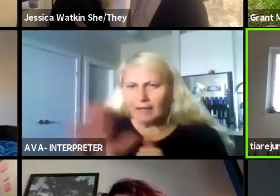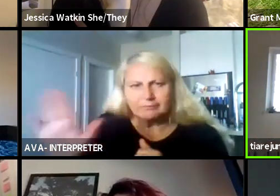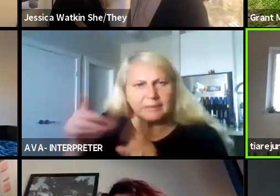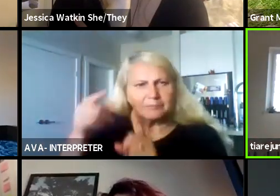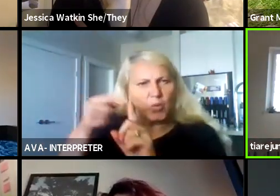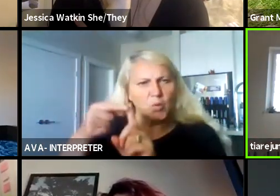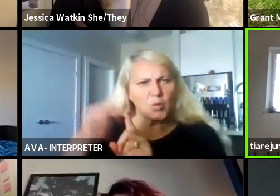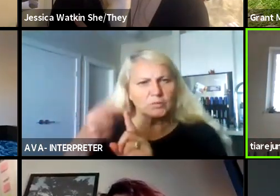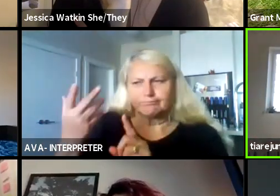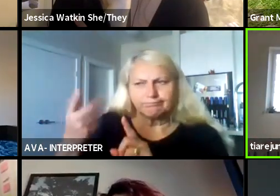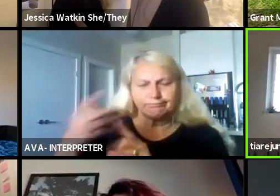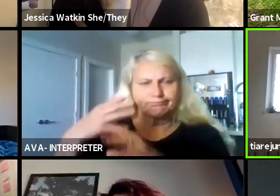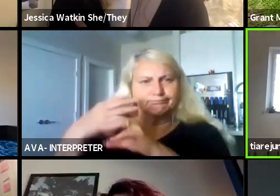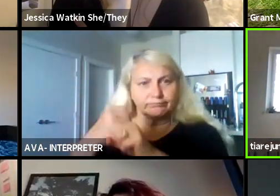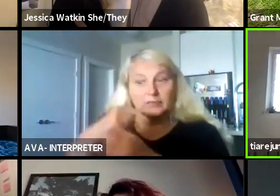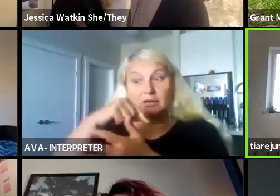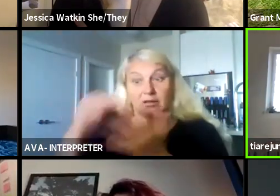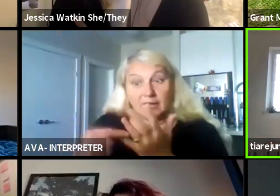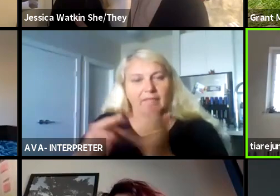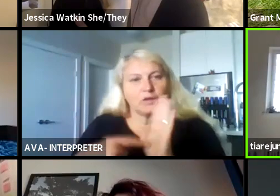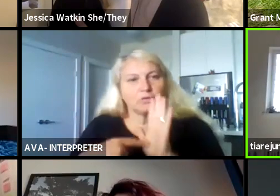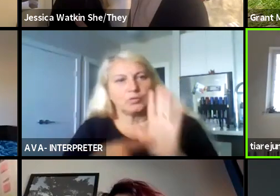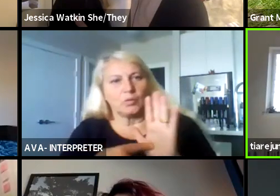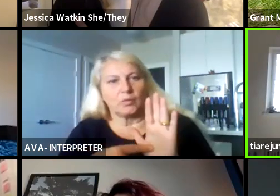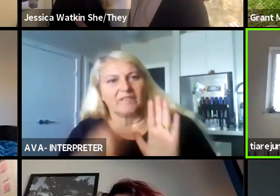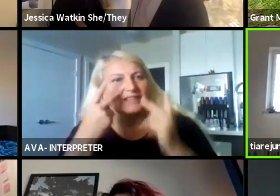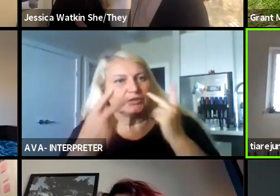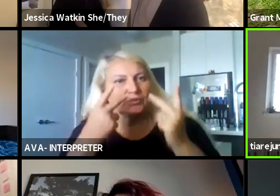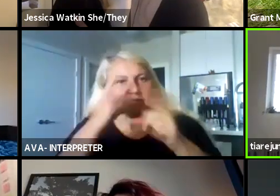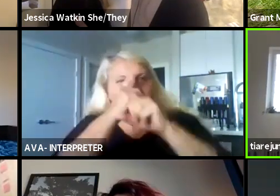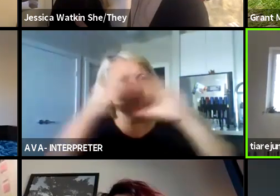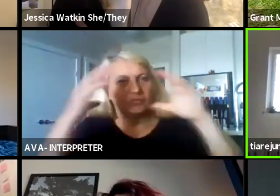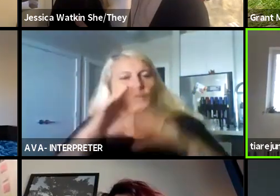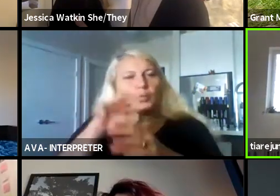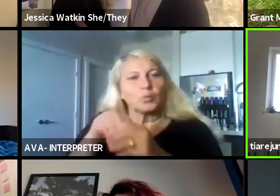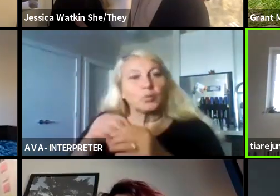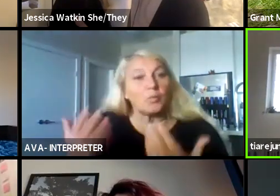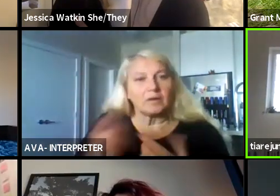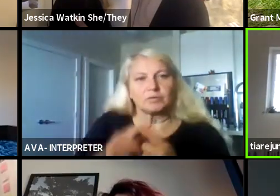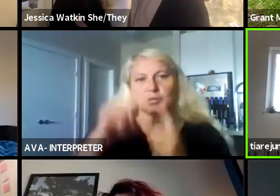and putting that into a visual format that combines words and images.